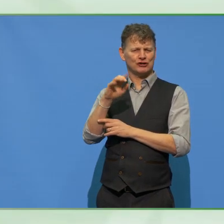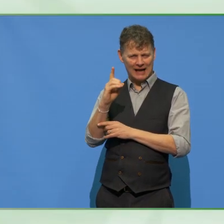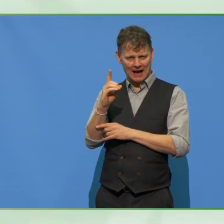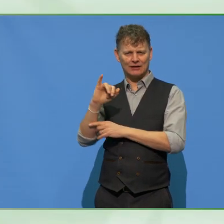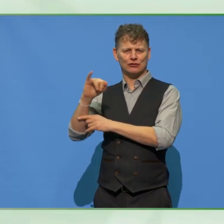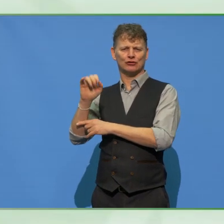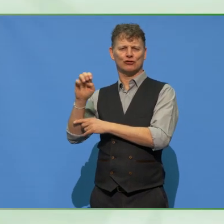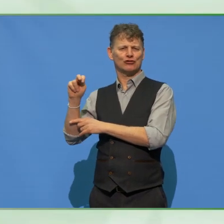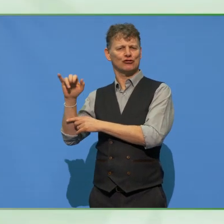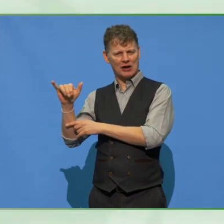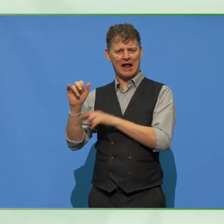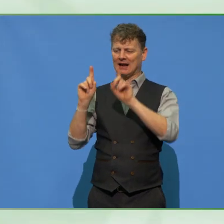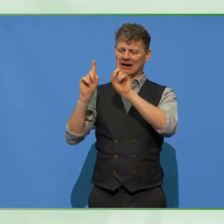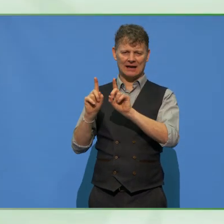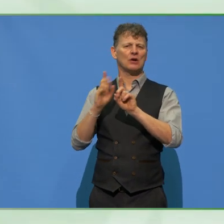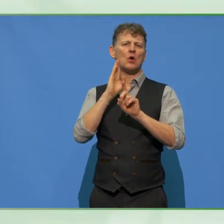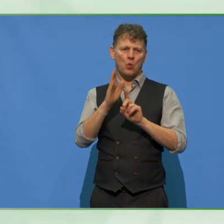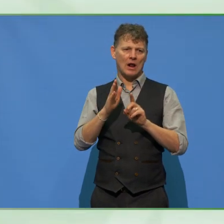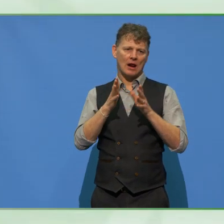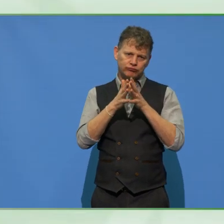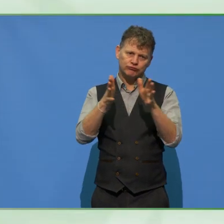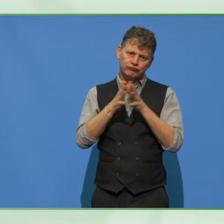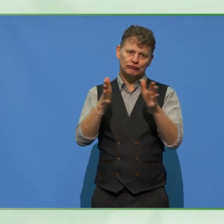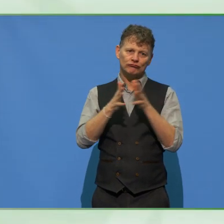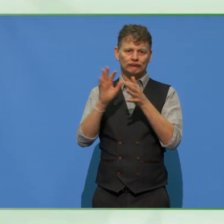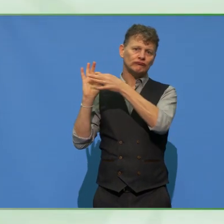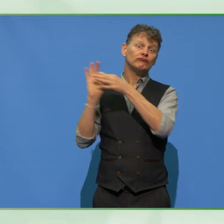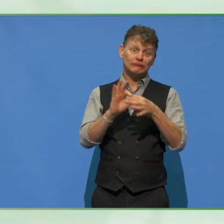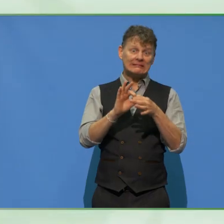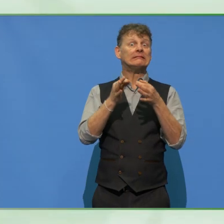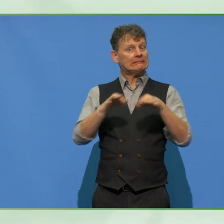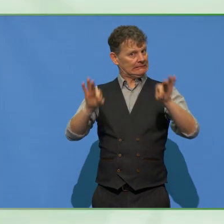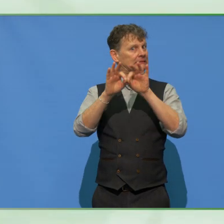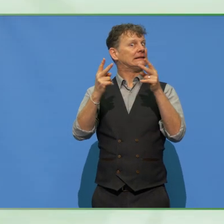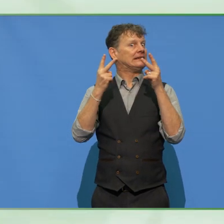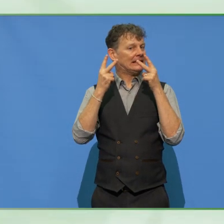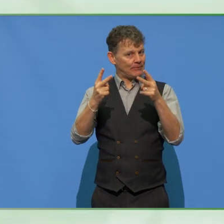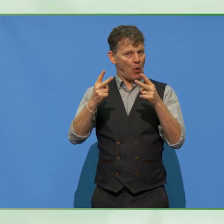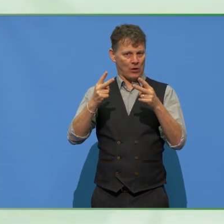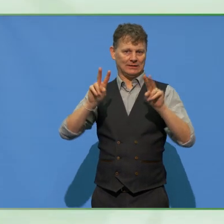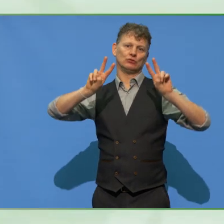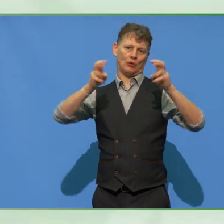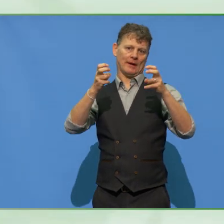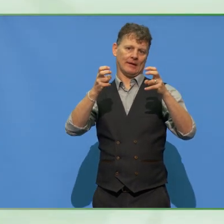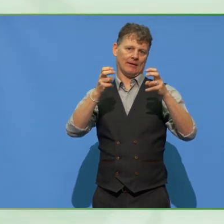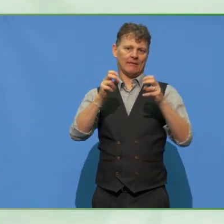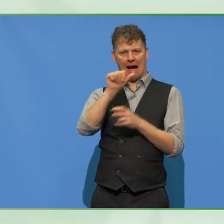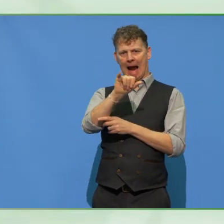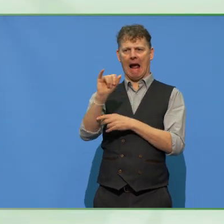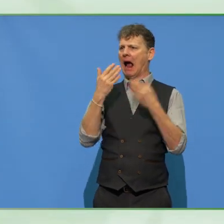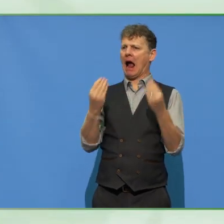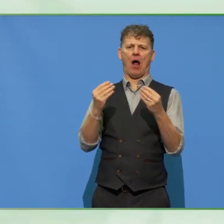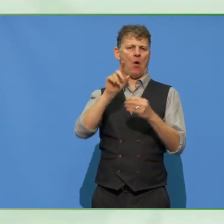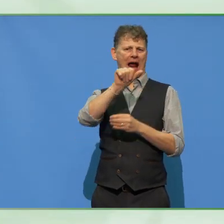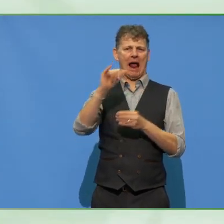this very timely, important, but also quite urgent topic to be addressed. Over to you,